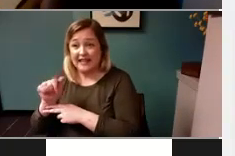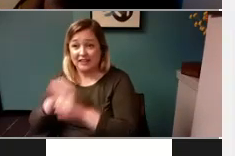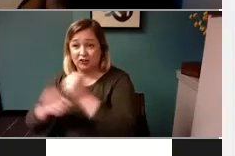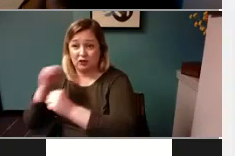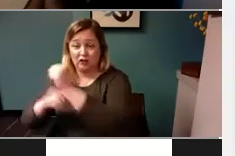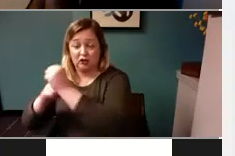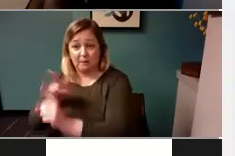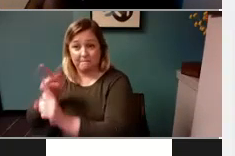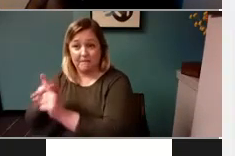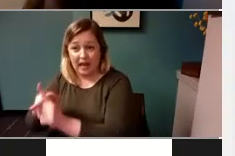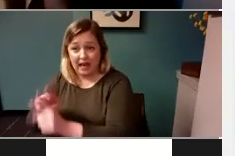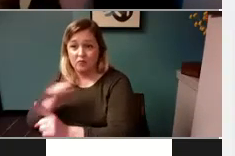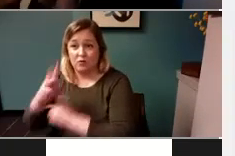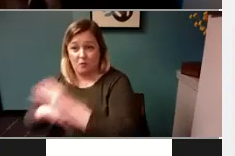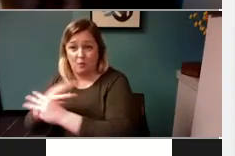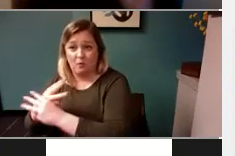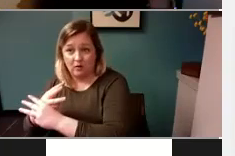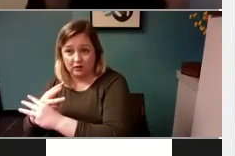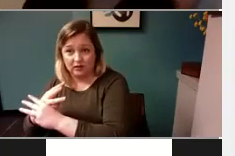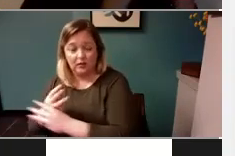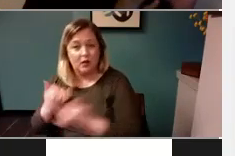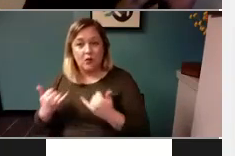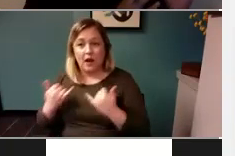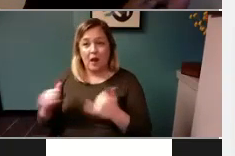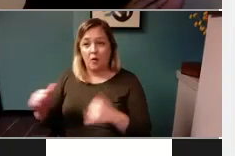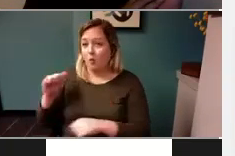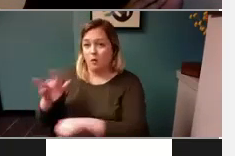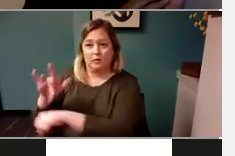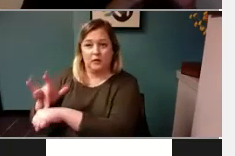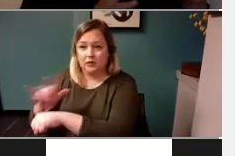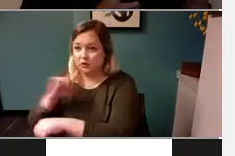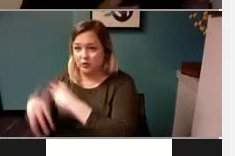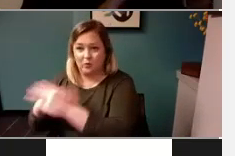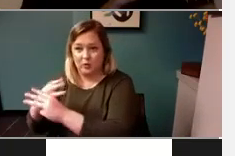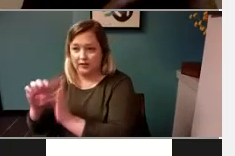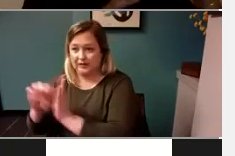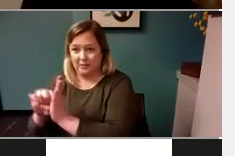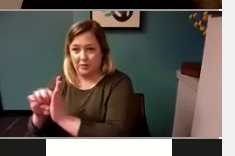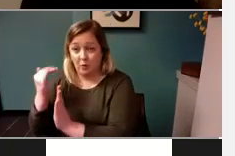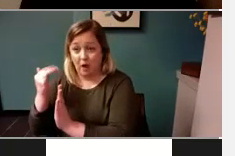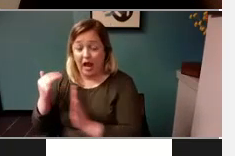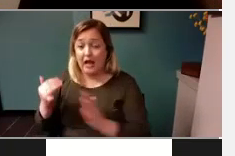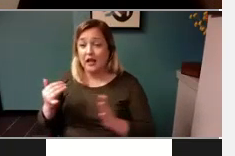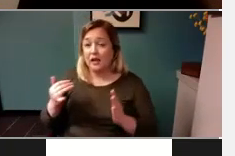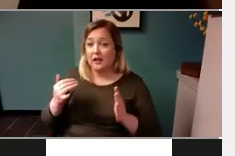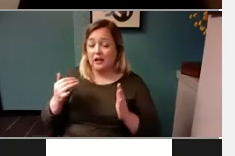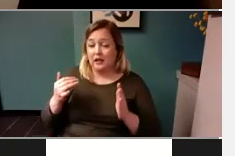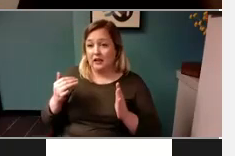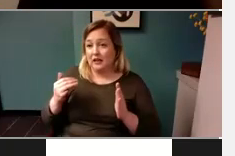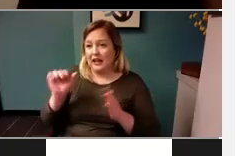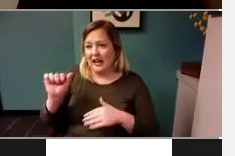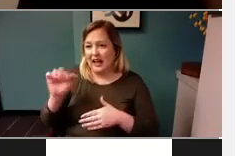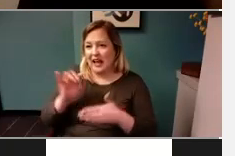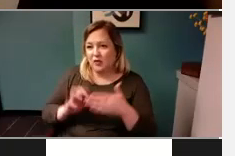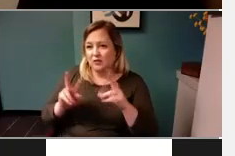talk about the real world examples at all because this is an analysis of algorithmic class. We are going to talk about them in a bit more detail later,